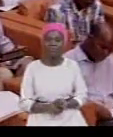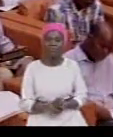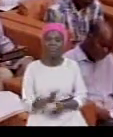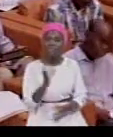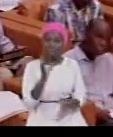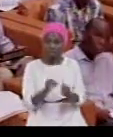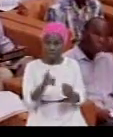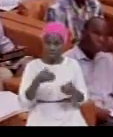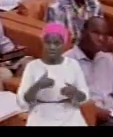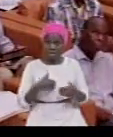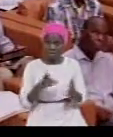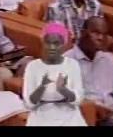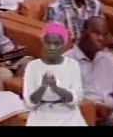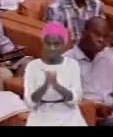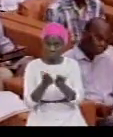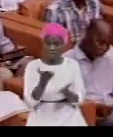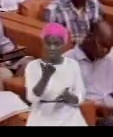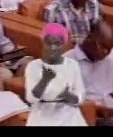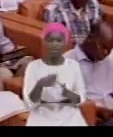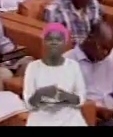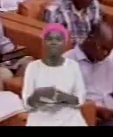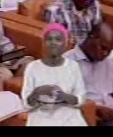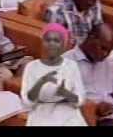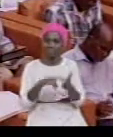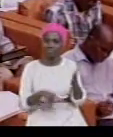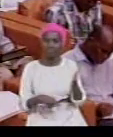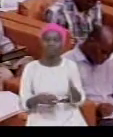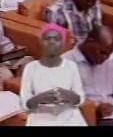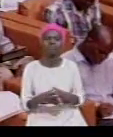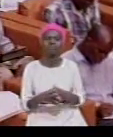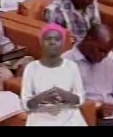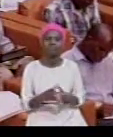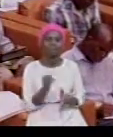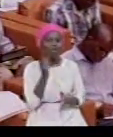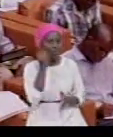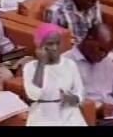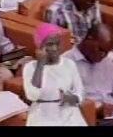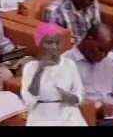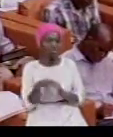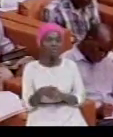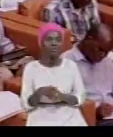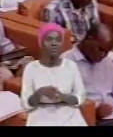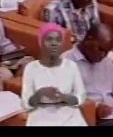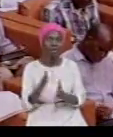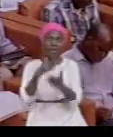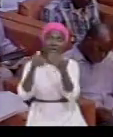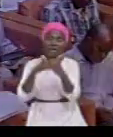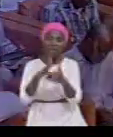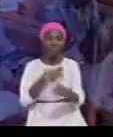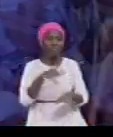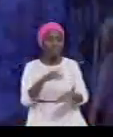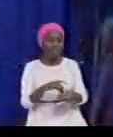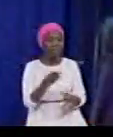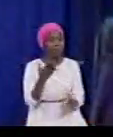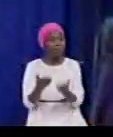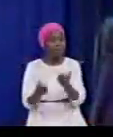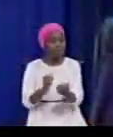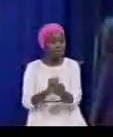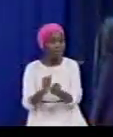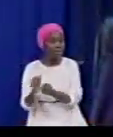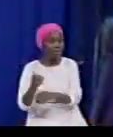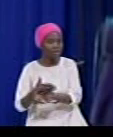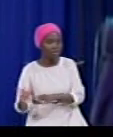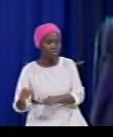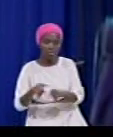your Bible there, look at the second part and understand, heaven and earth may pass away, but the